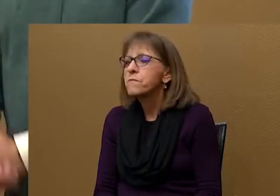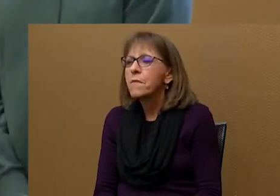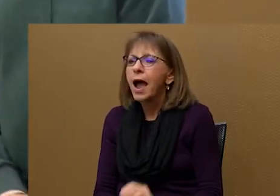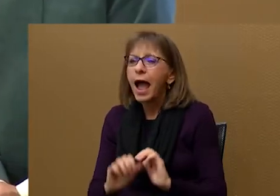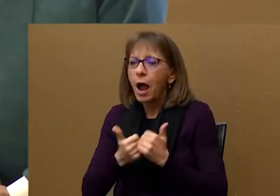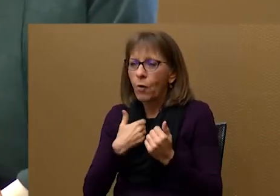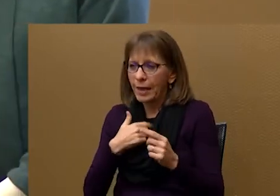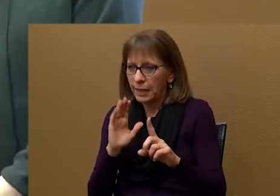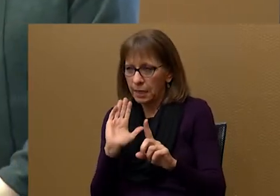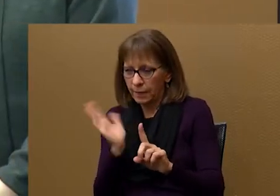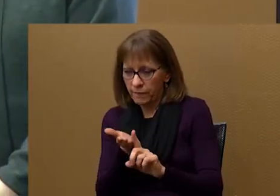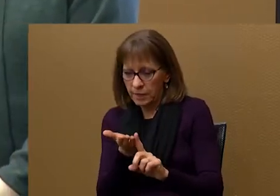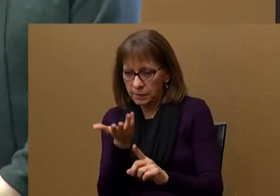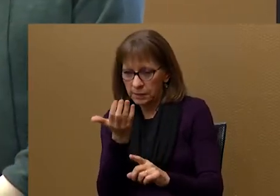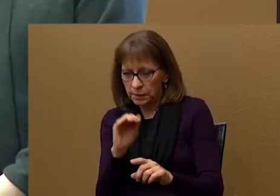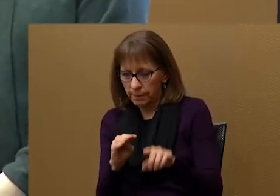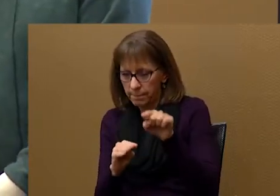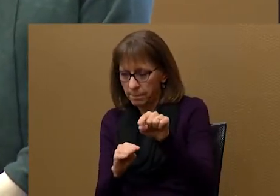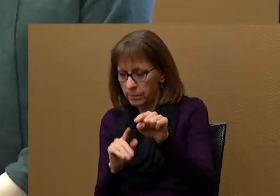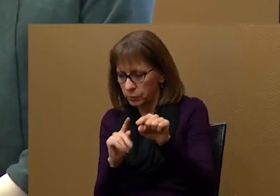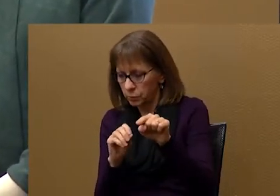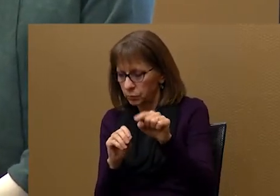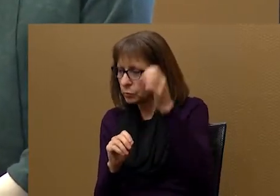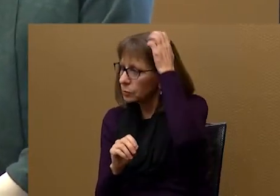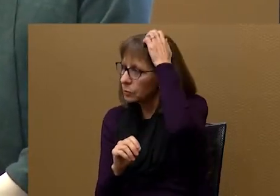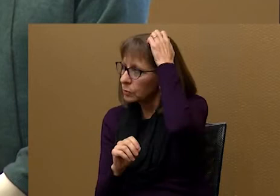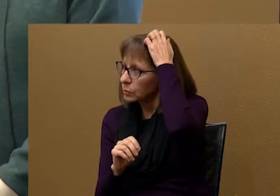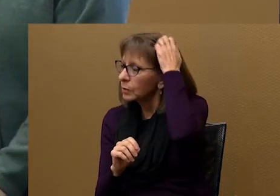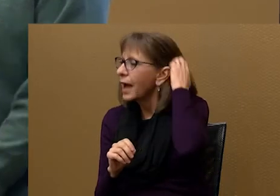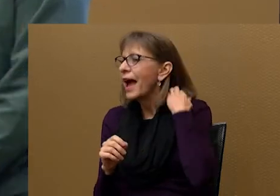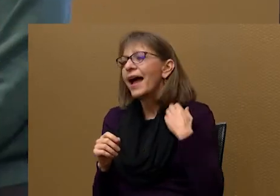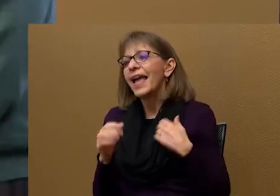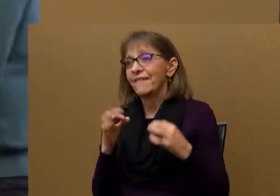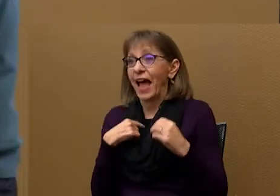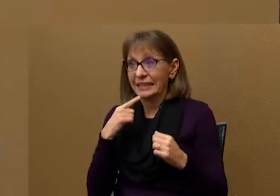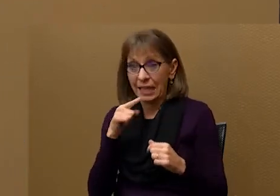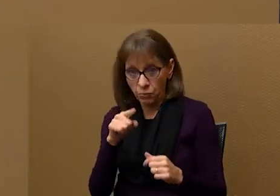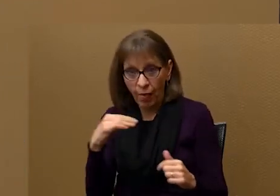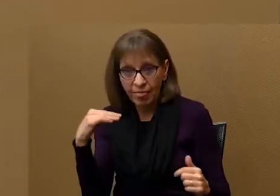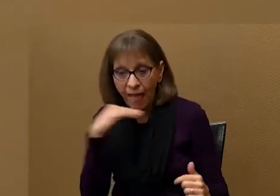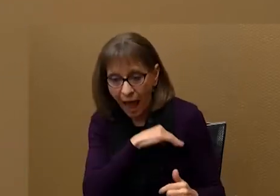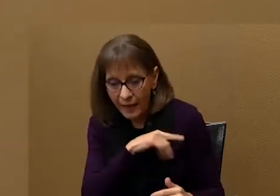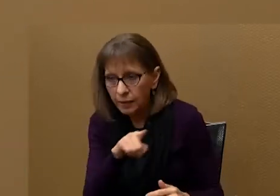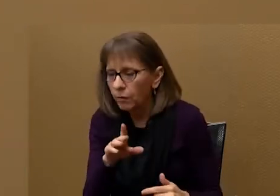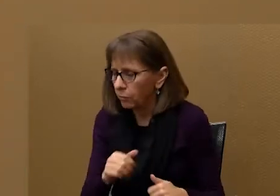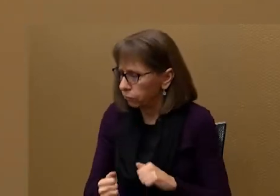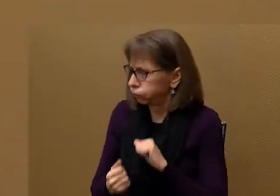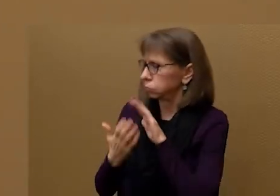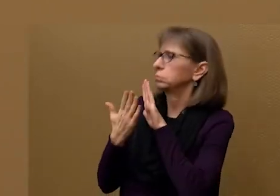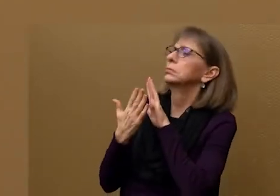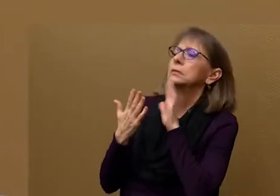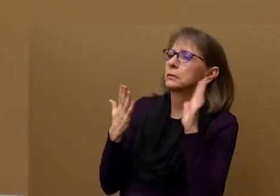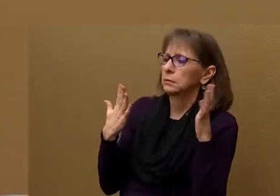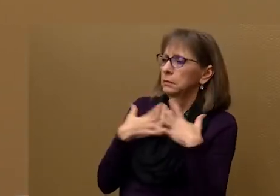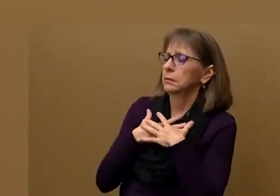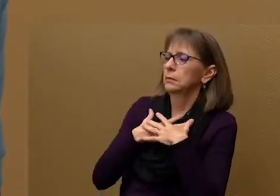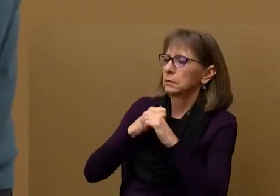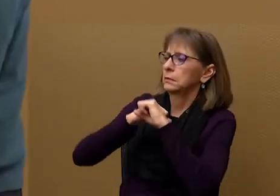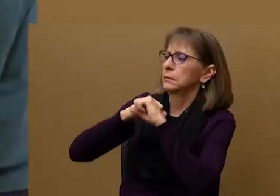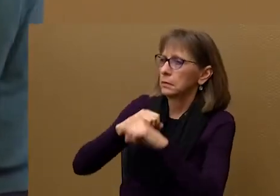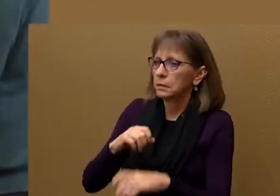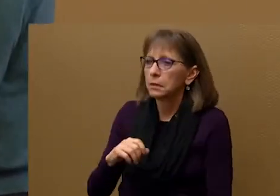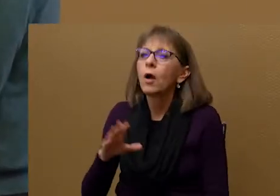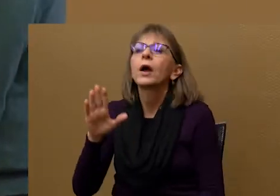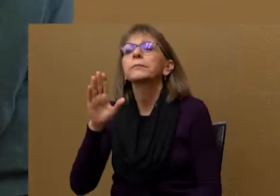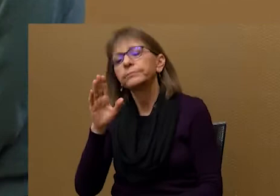So, how do I get him to, if I say you're lying, he's